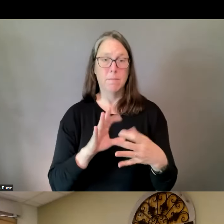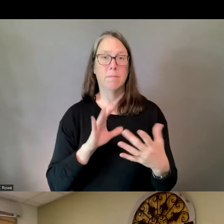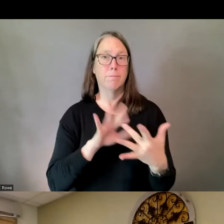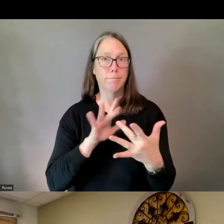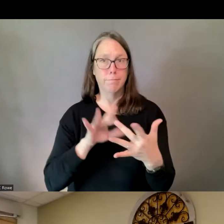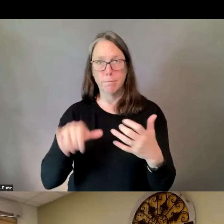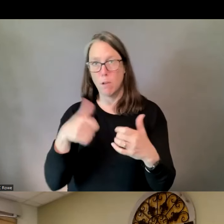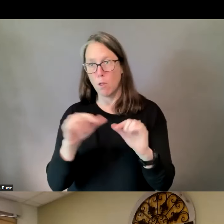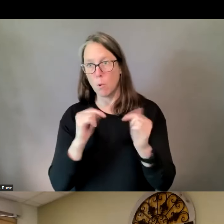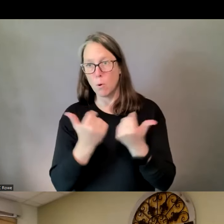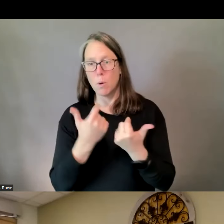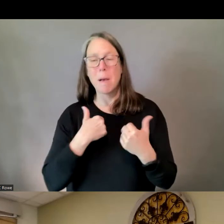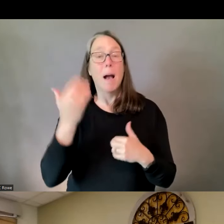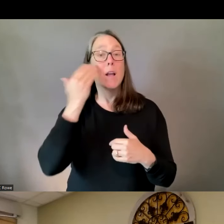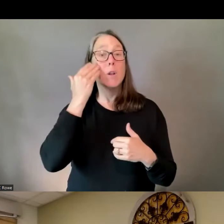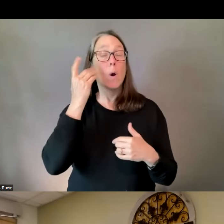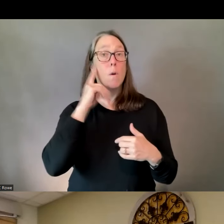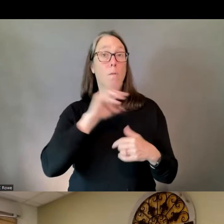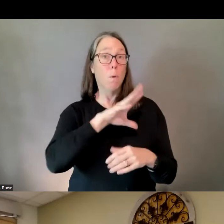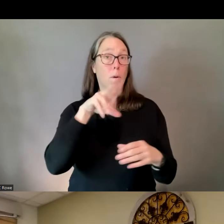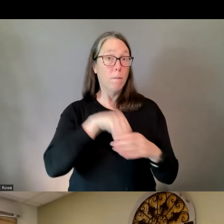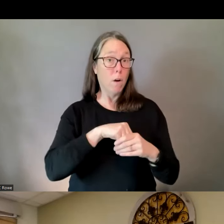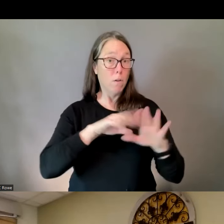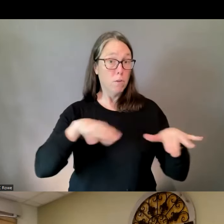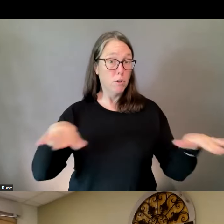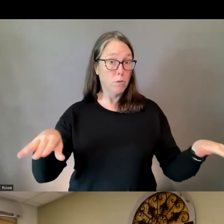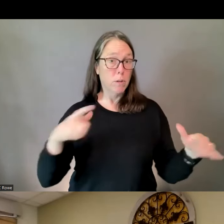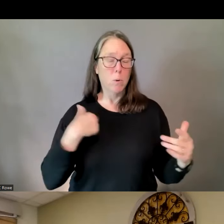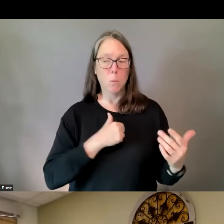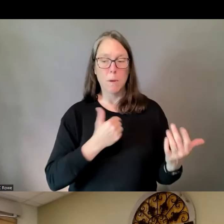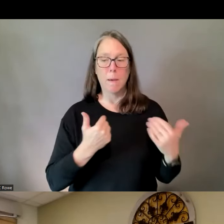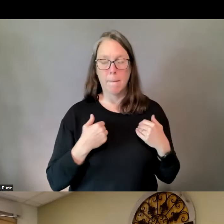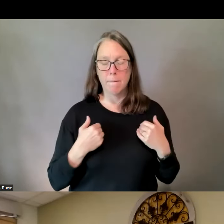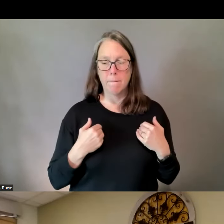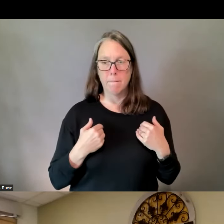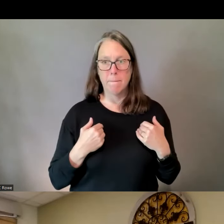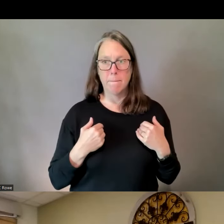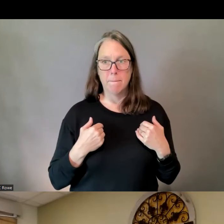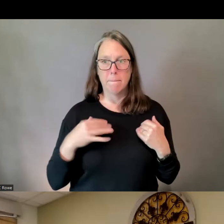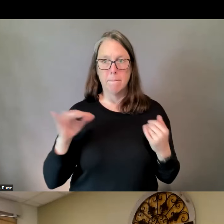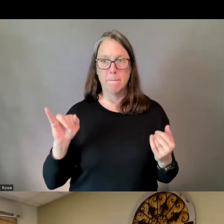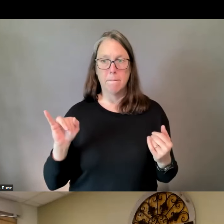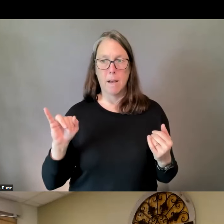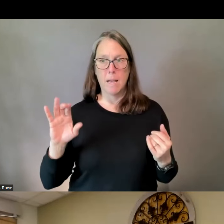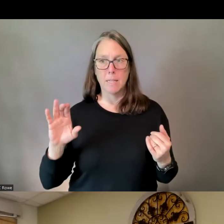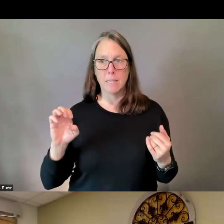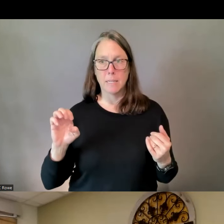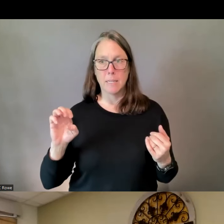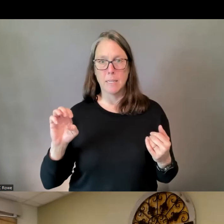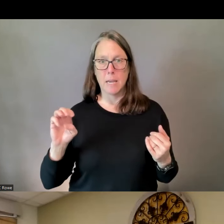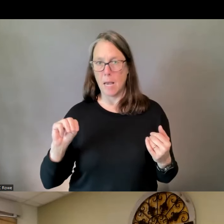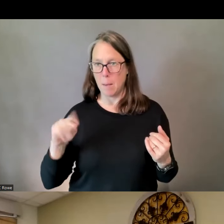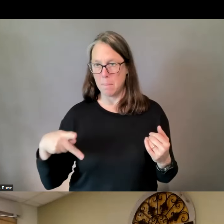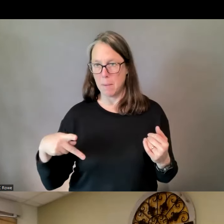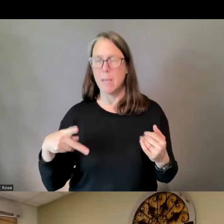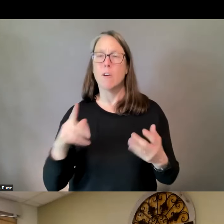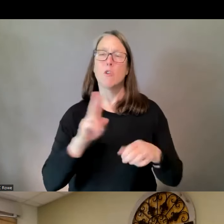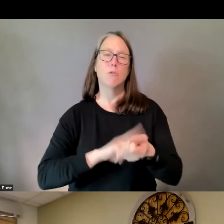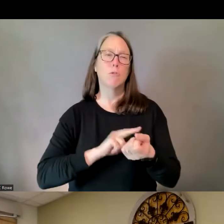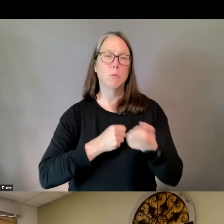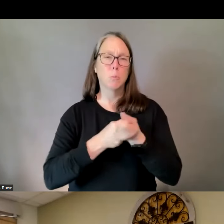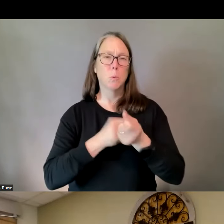there. I know for our more involved children, we have our ICMP, which is sort of a nursing support group